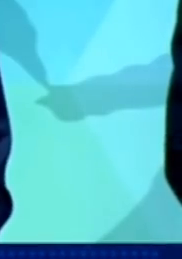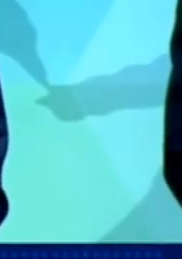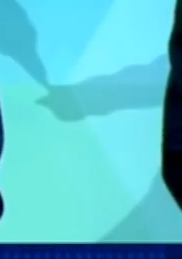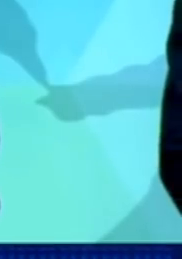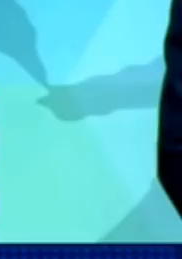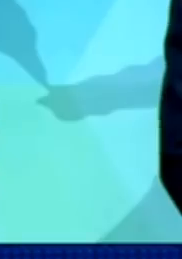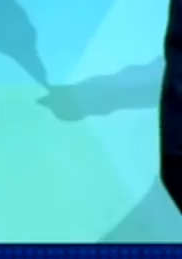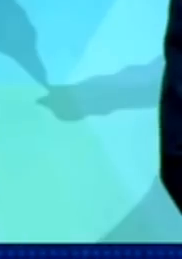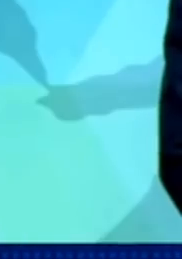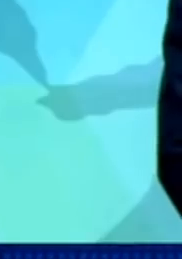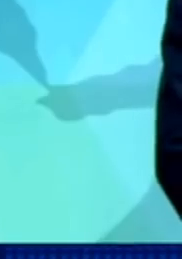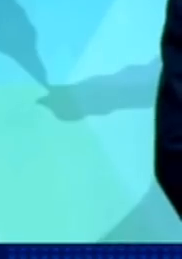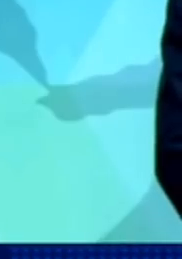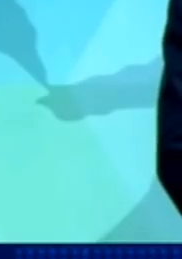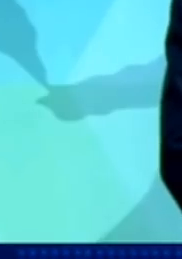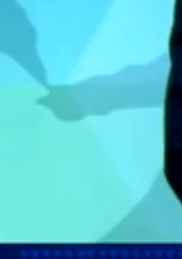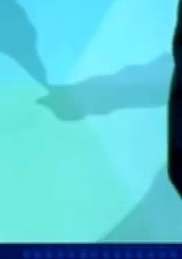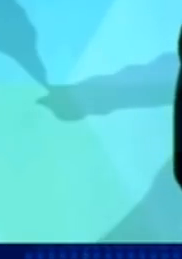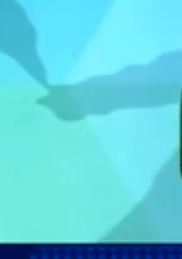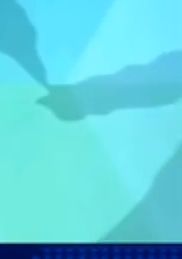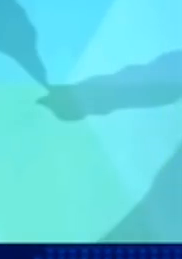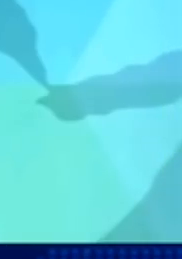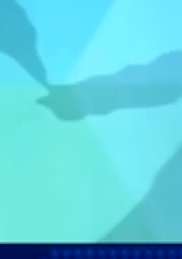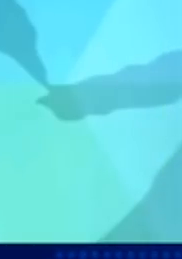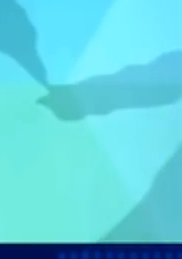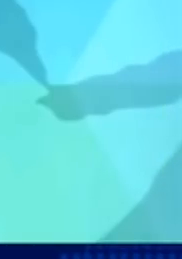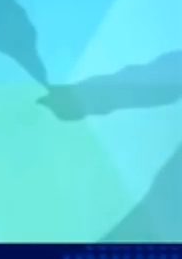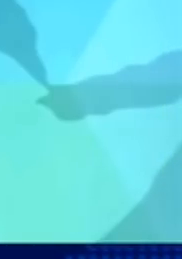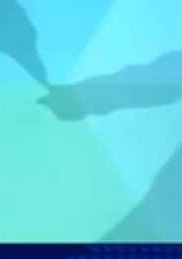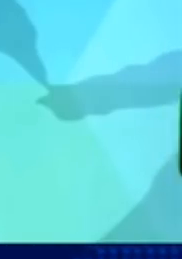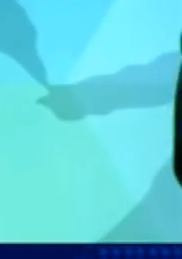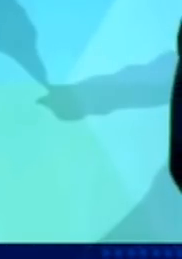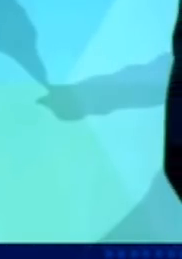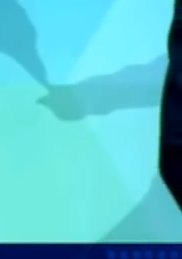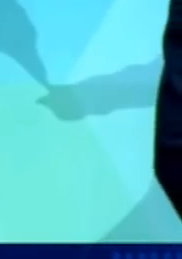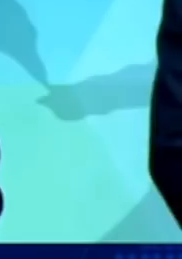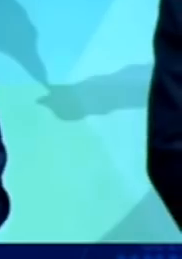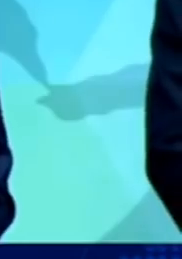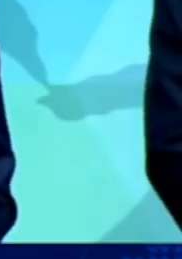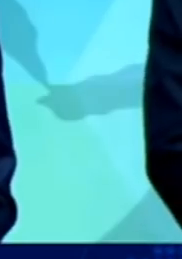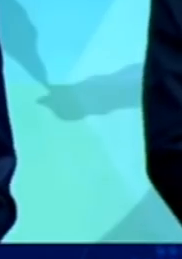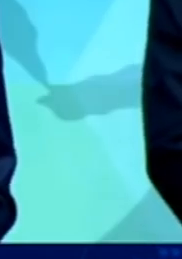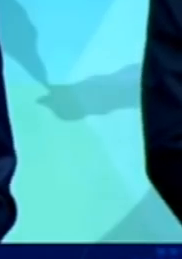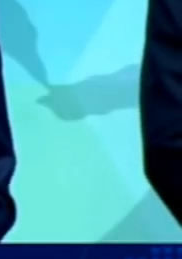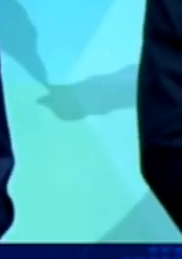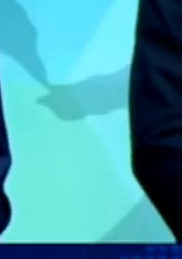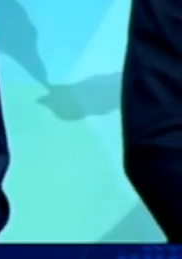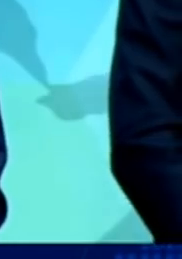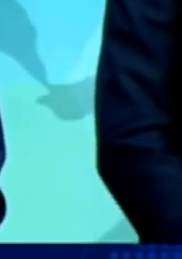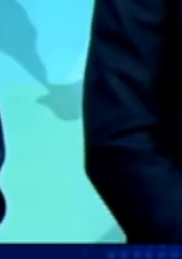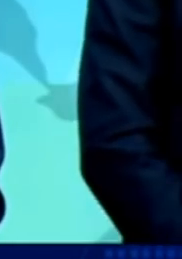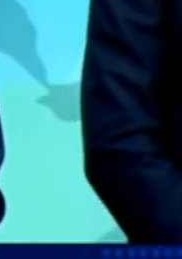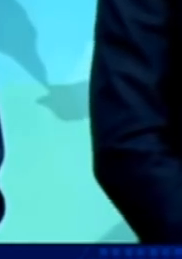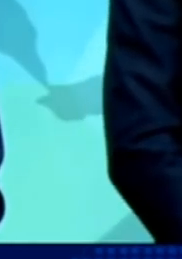technology transfer programme as a part of our common efforts to bridge